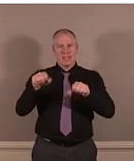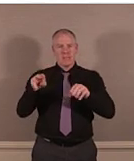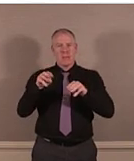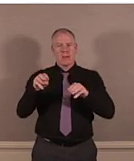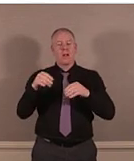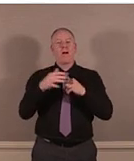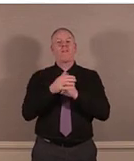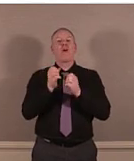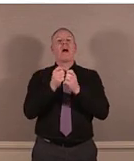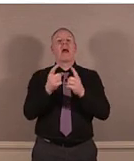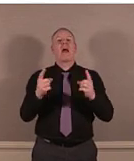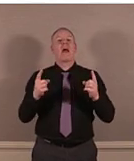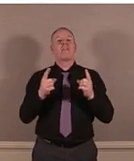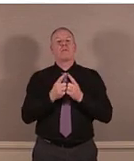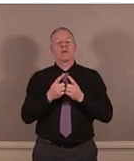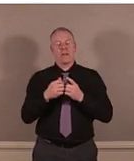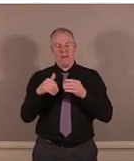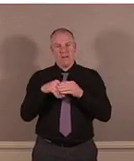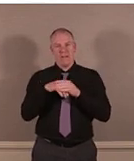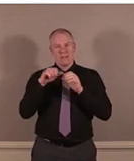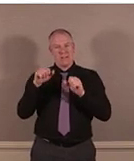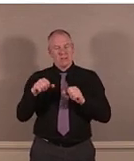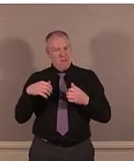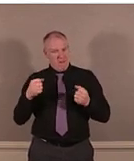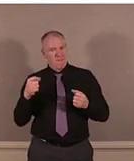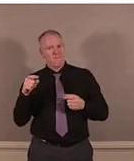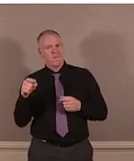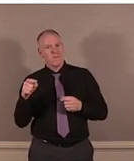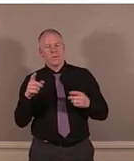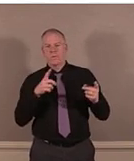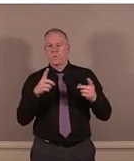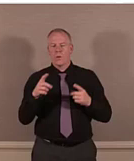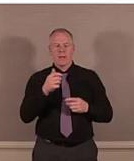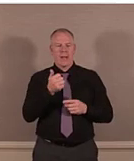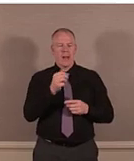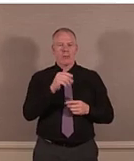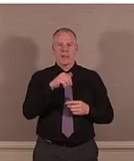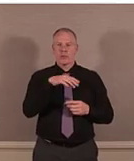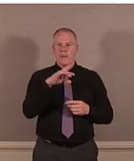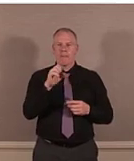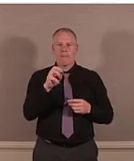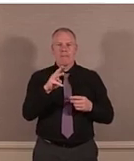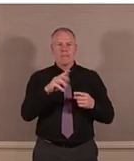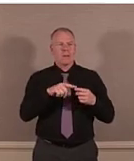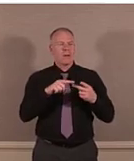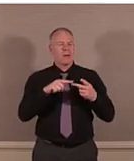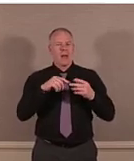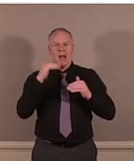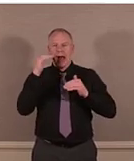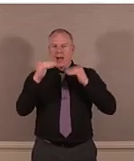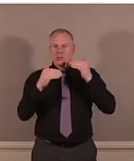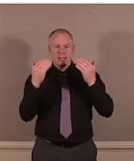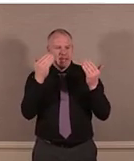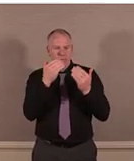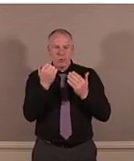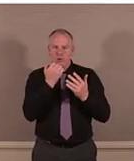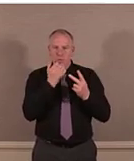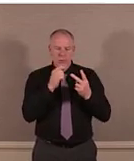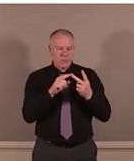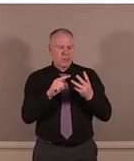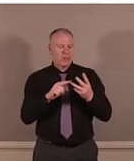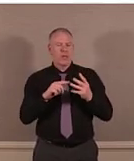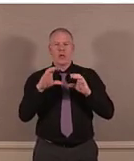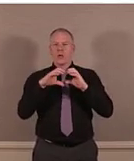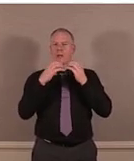place for everybody in that system, whether you're doing an apprenticeship, whether you're doing adult literacy or numeracy, whether you're doing community education